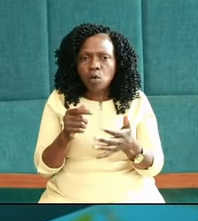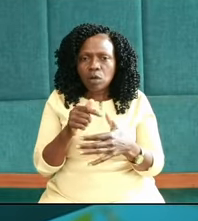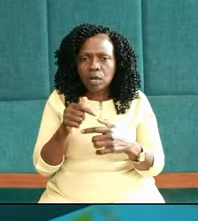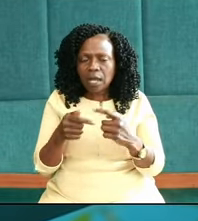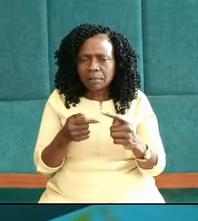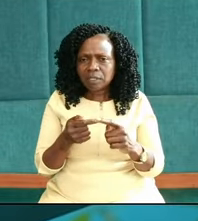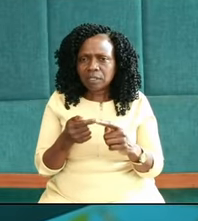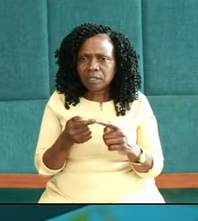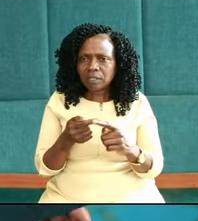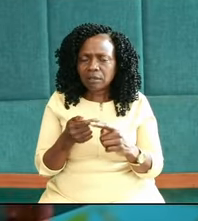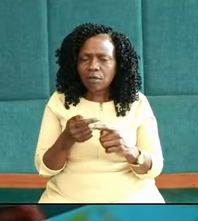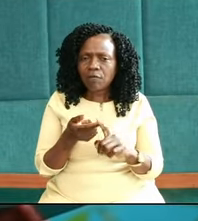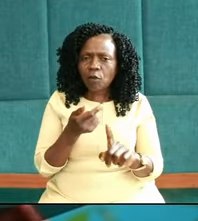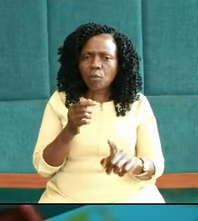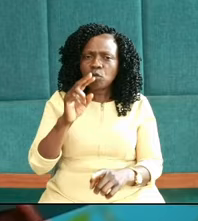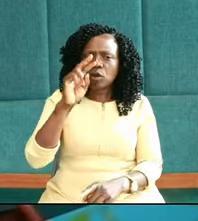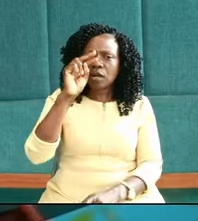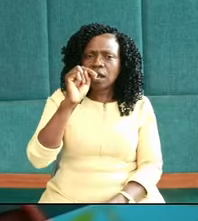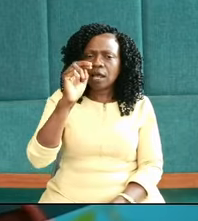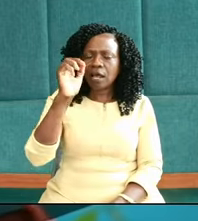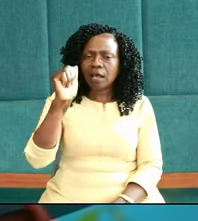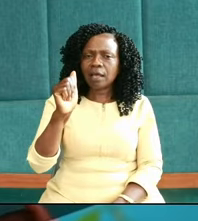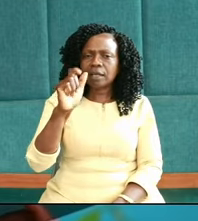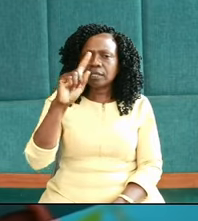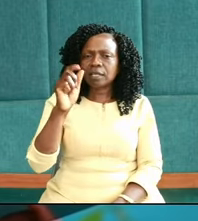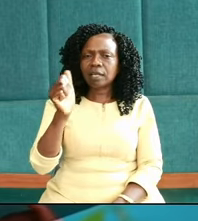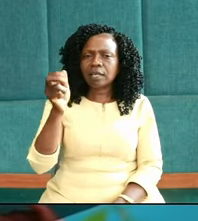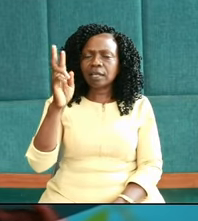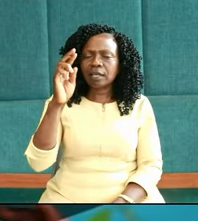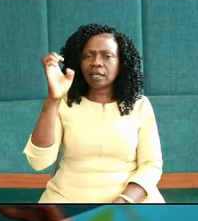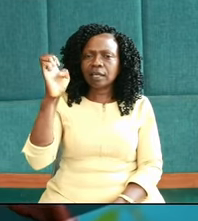come from Nazareth?